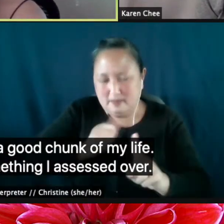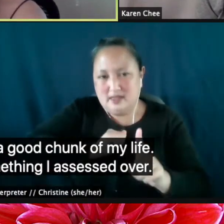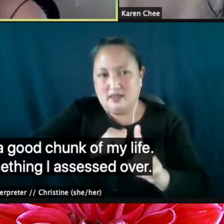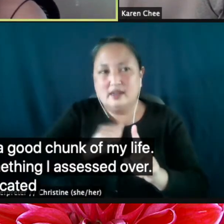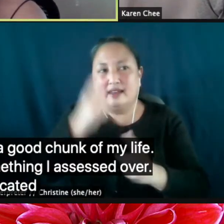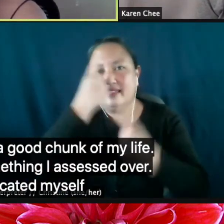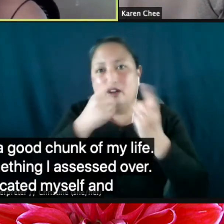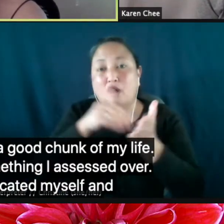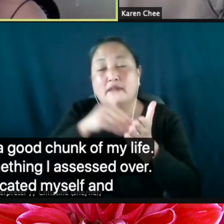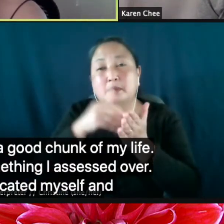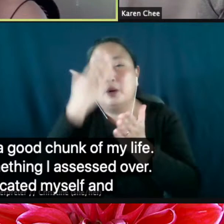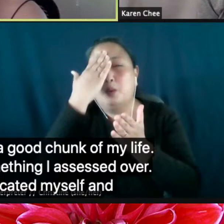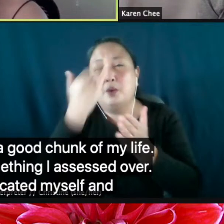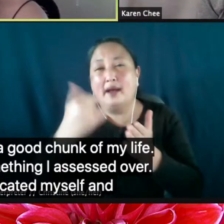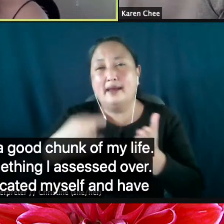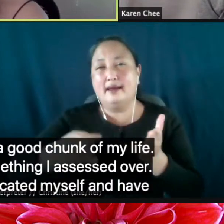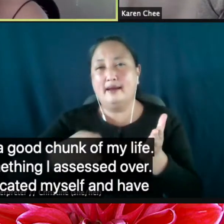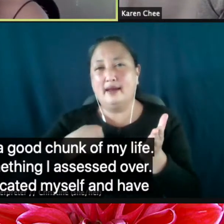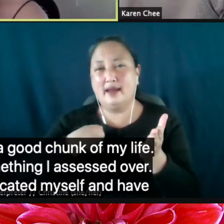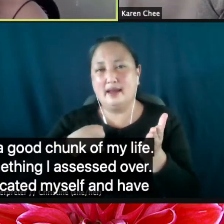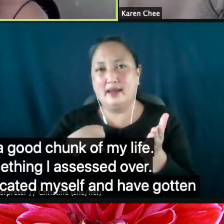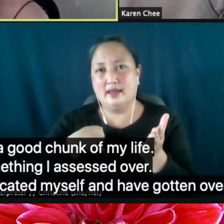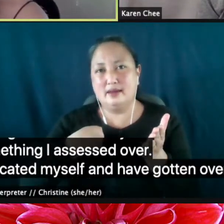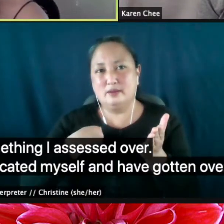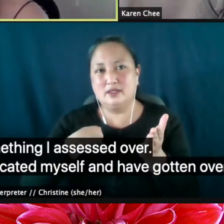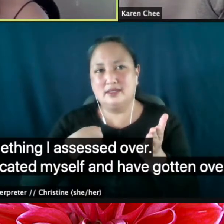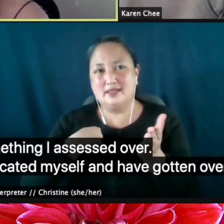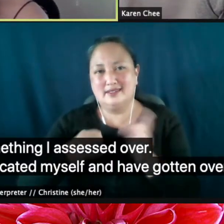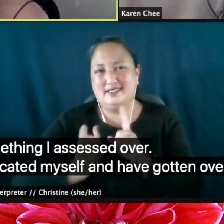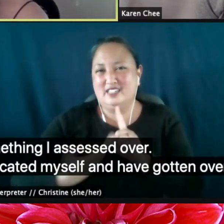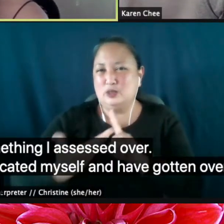about why I was swayed